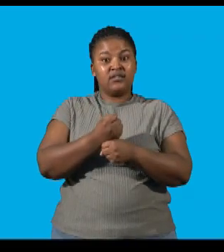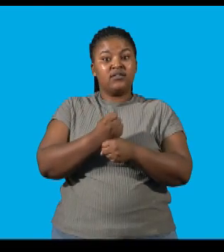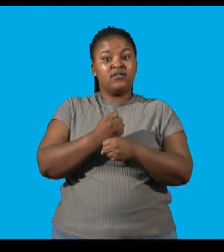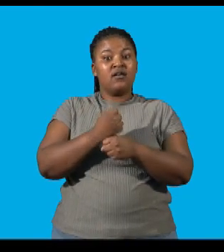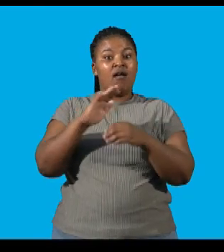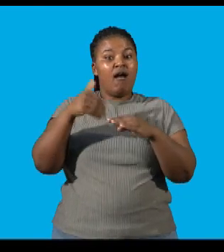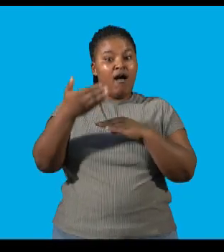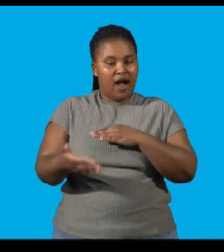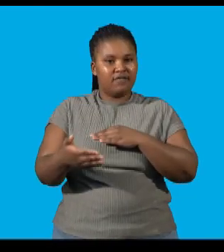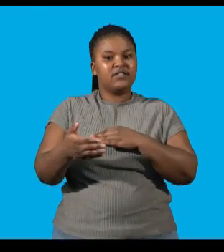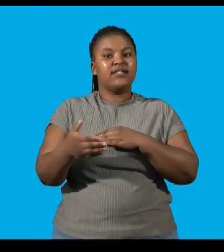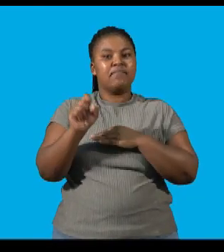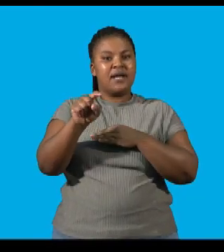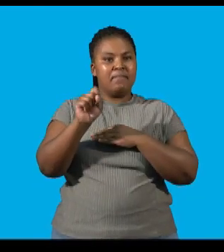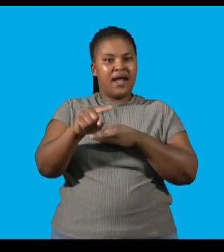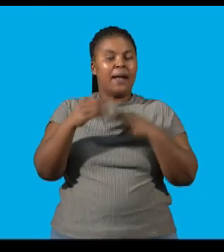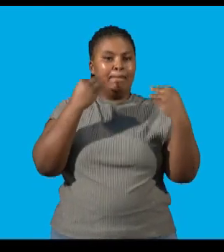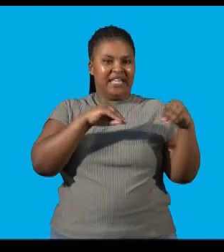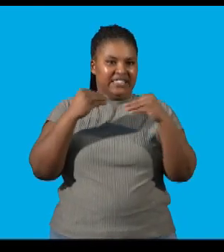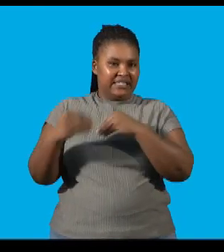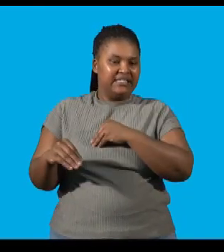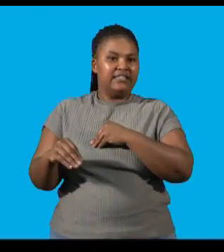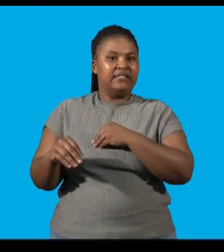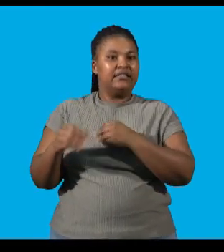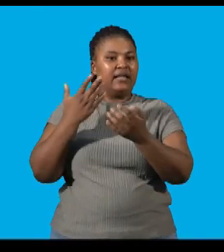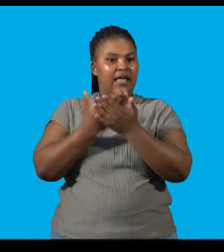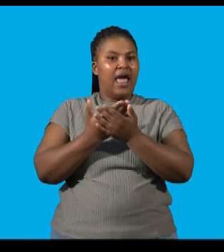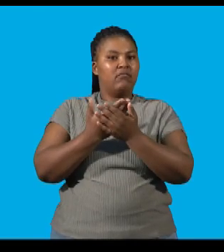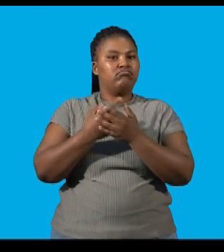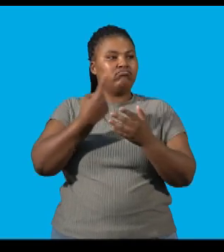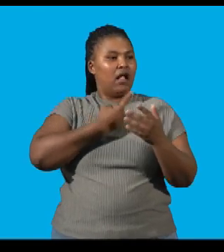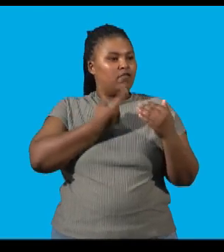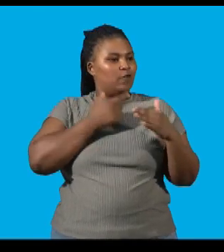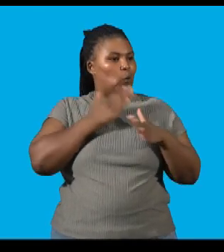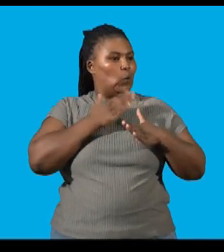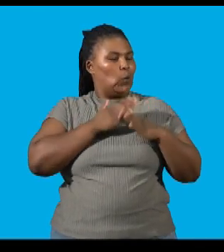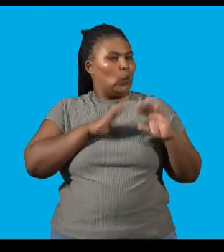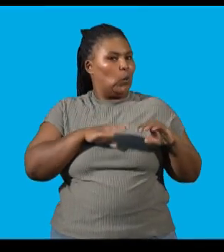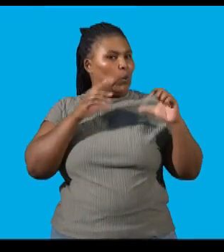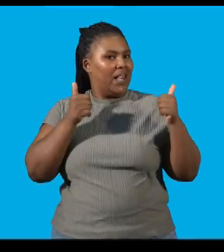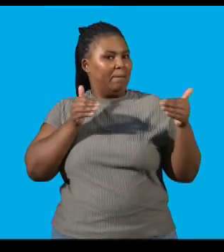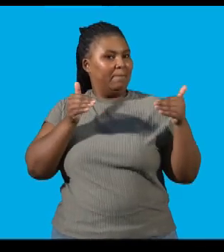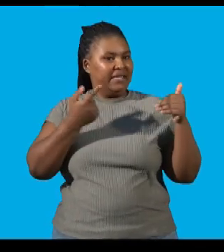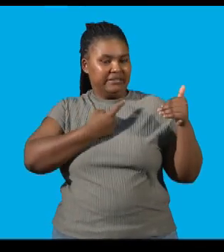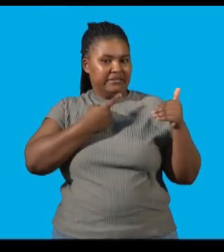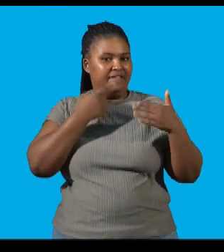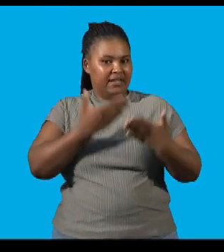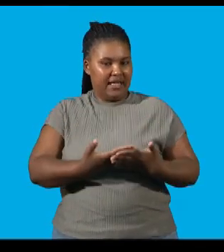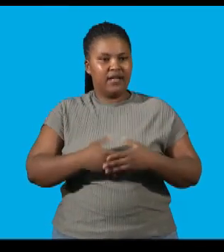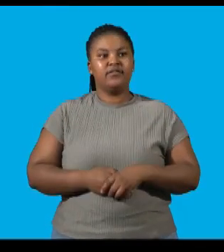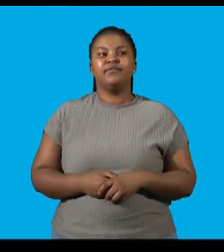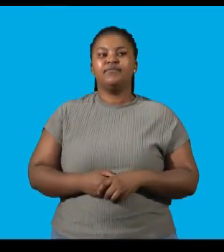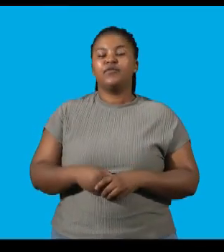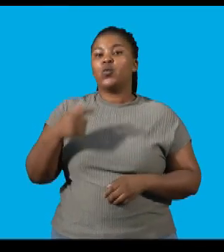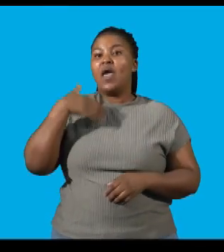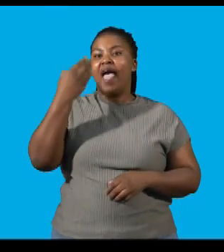after that, it is believed that the business could be self-sustaining. We also have the